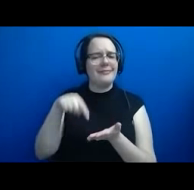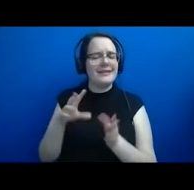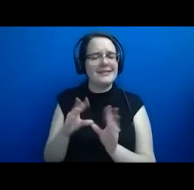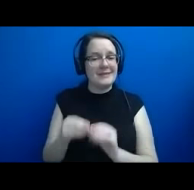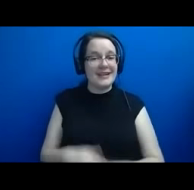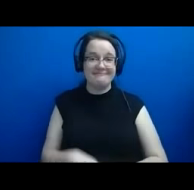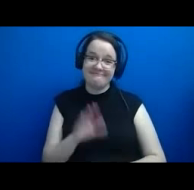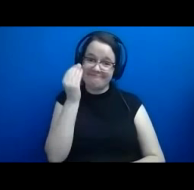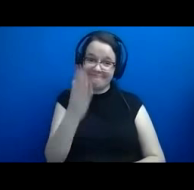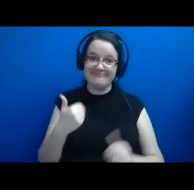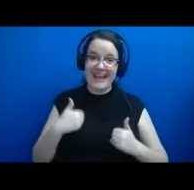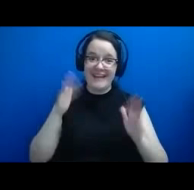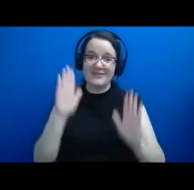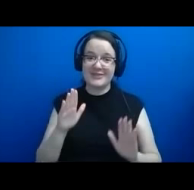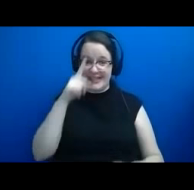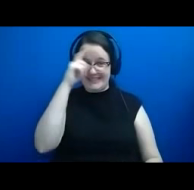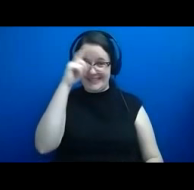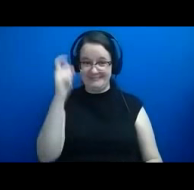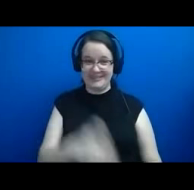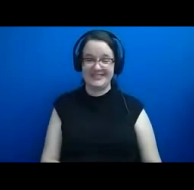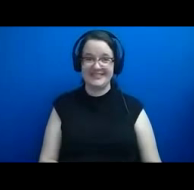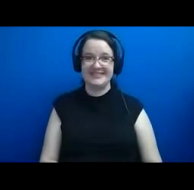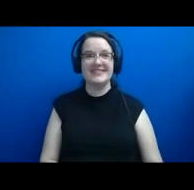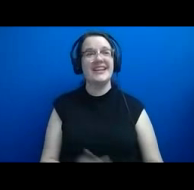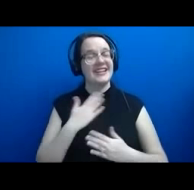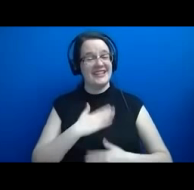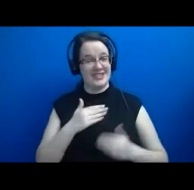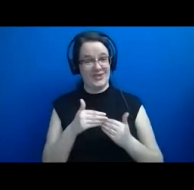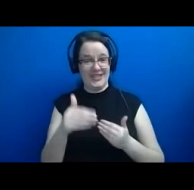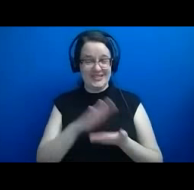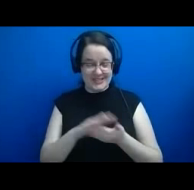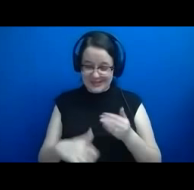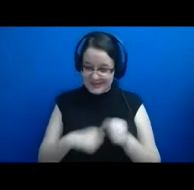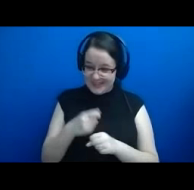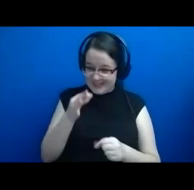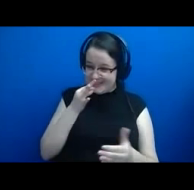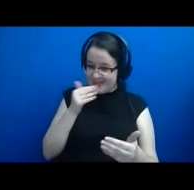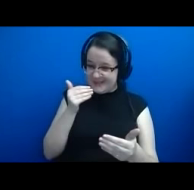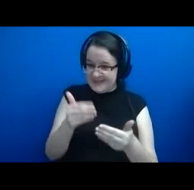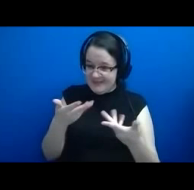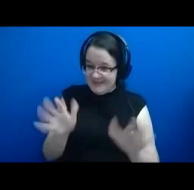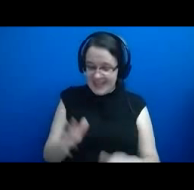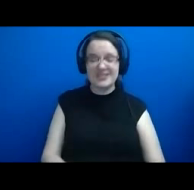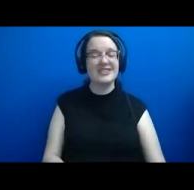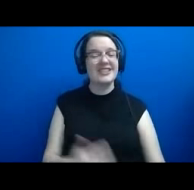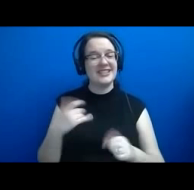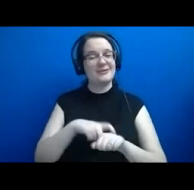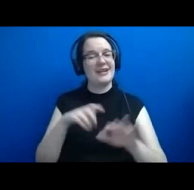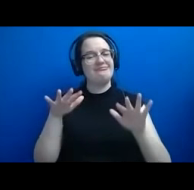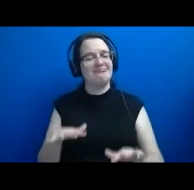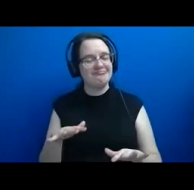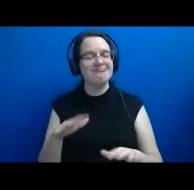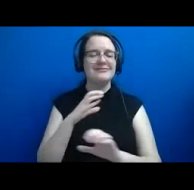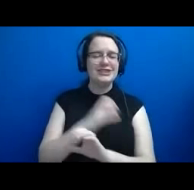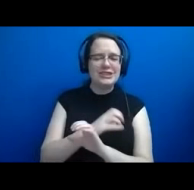have a great summer. Enjoy the rest of, like, school year's almost done. It's time to chill out and relax and be with friends and